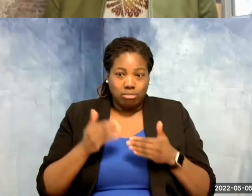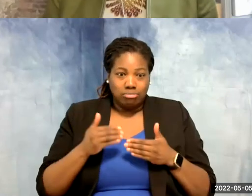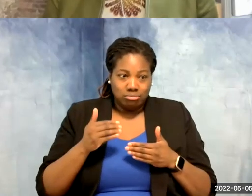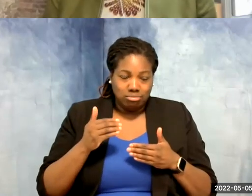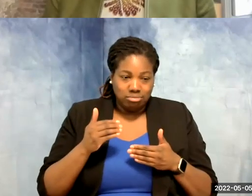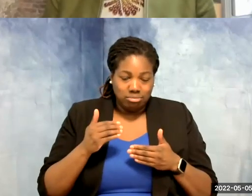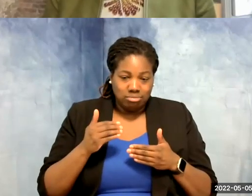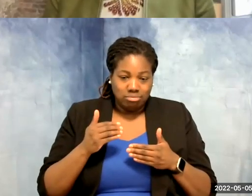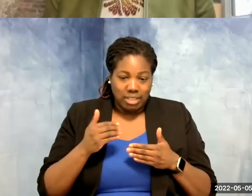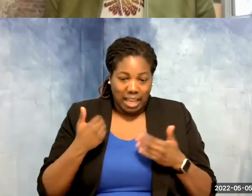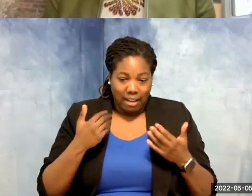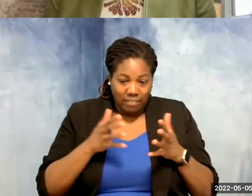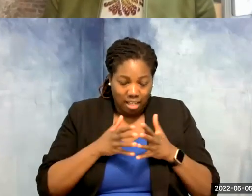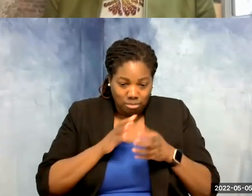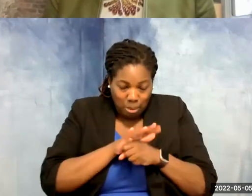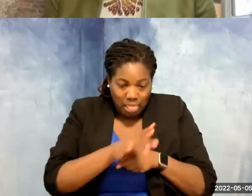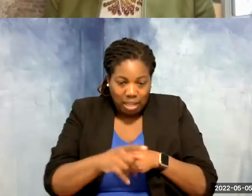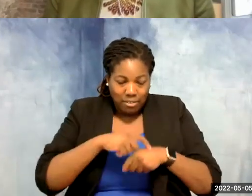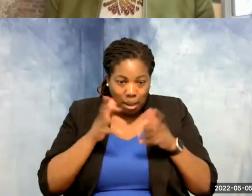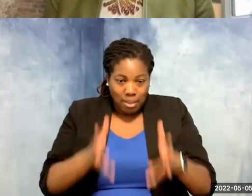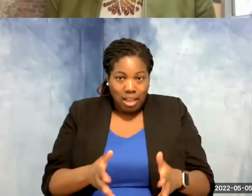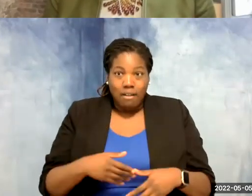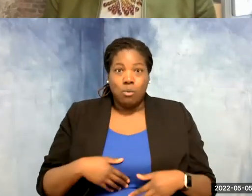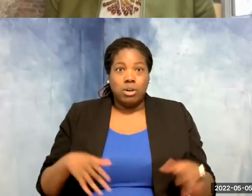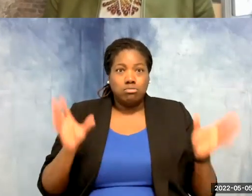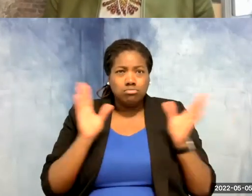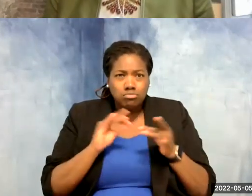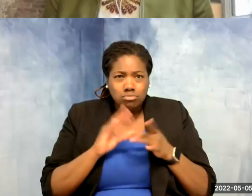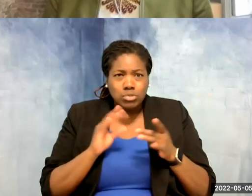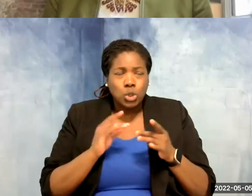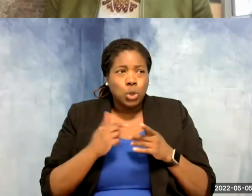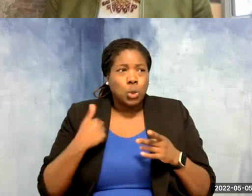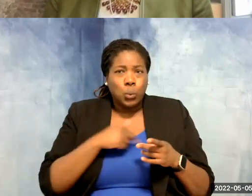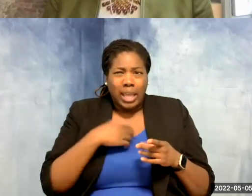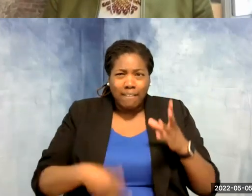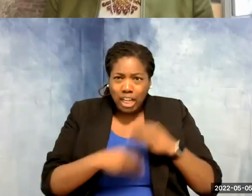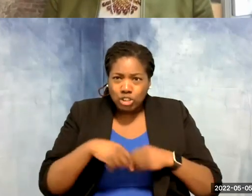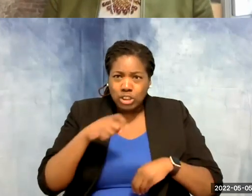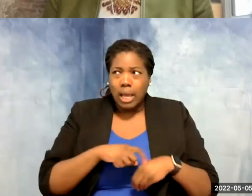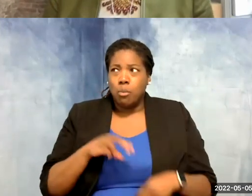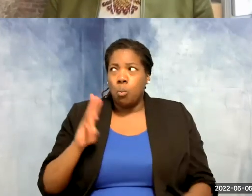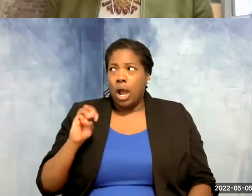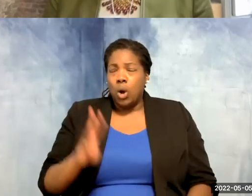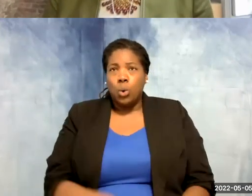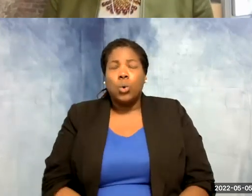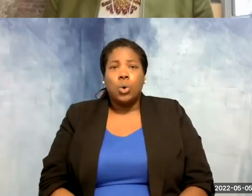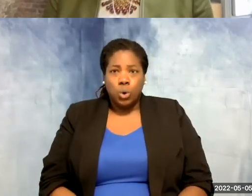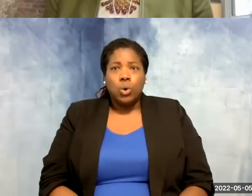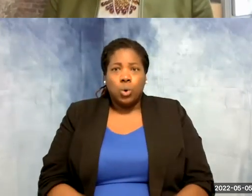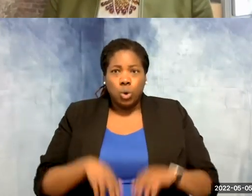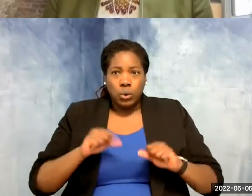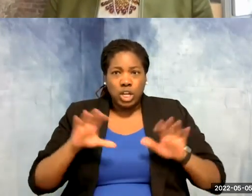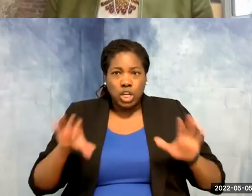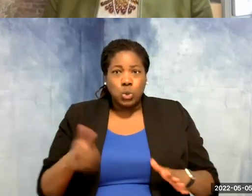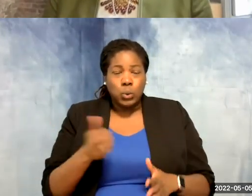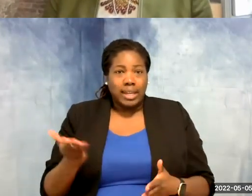So I am going, we have talked so much in and we have extra time left. Wow. We can do anything,